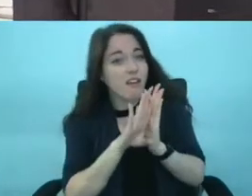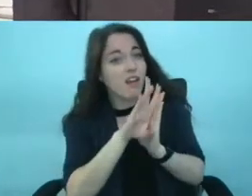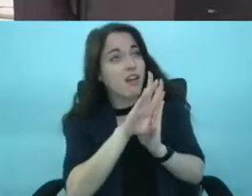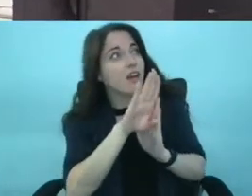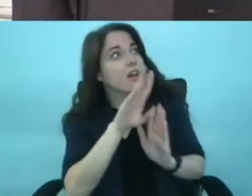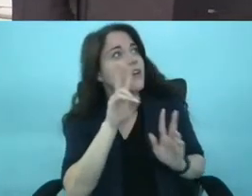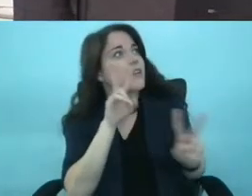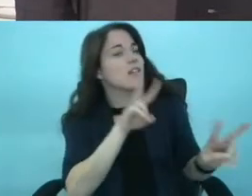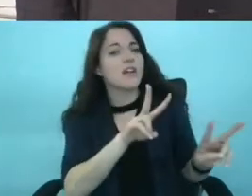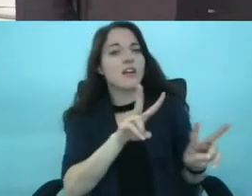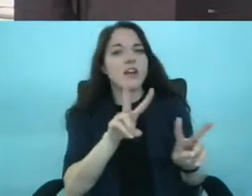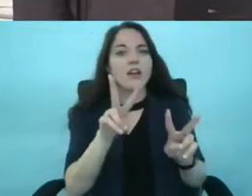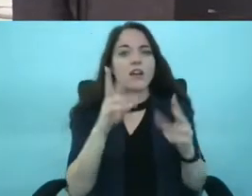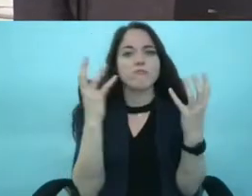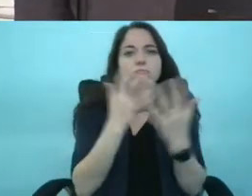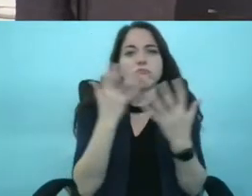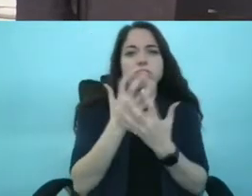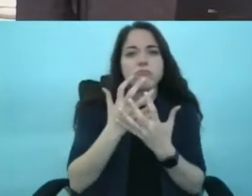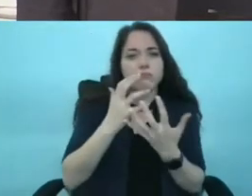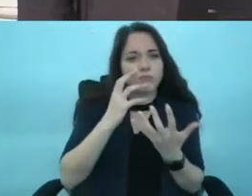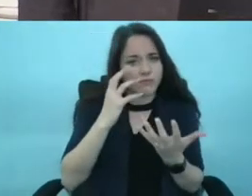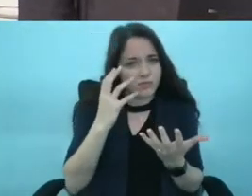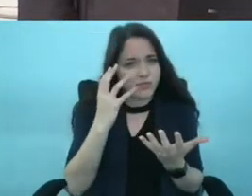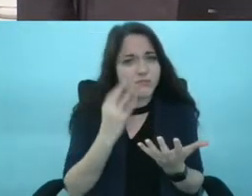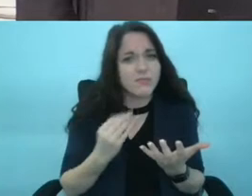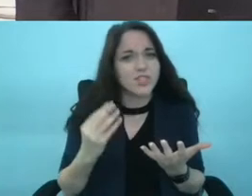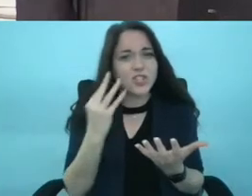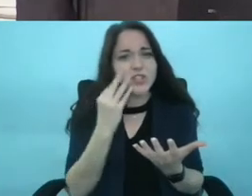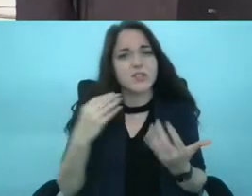see so clear what it's all